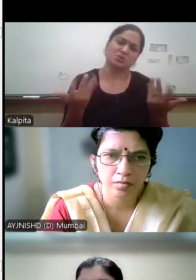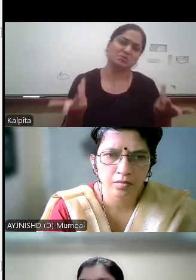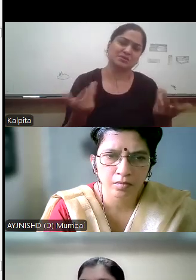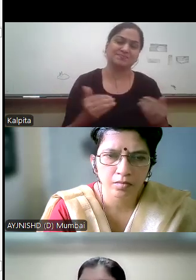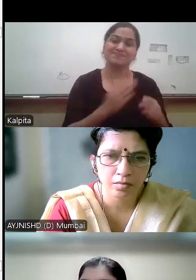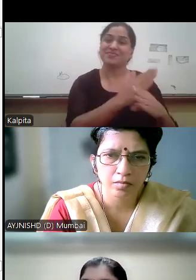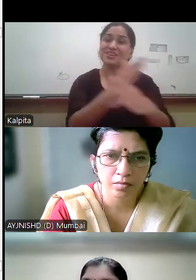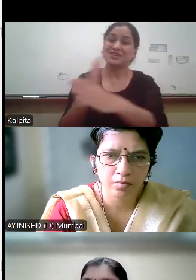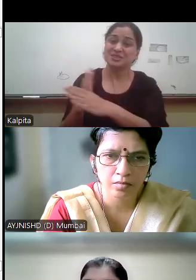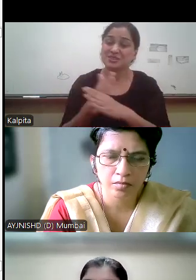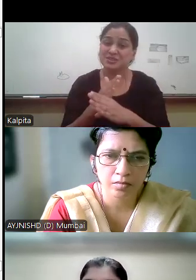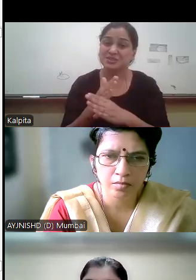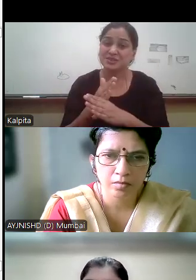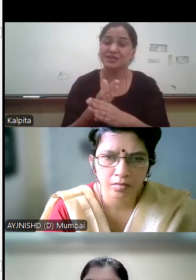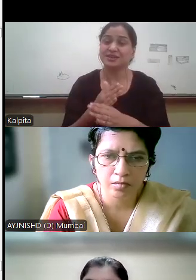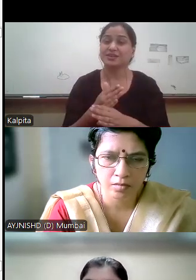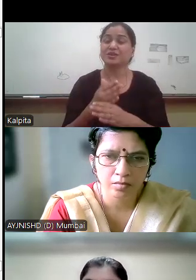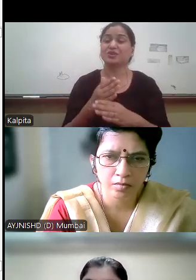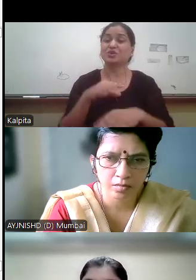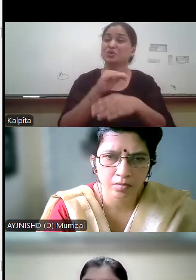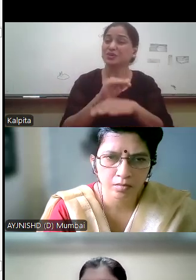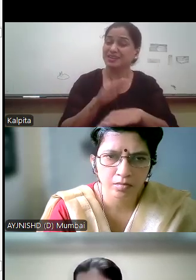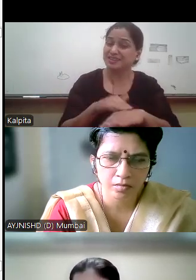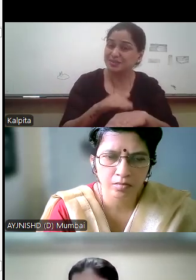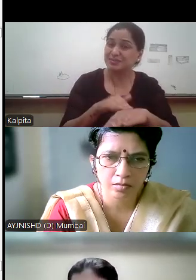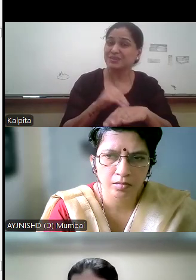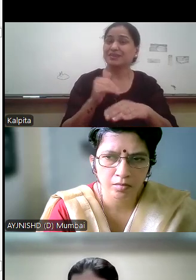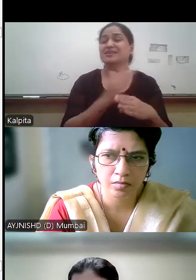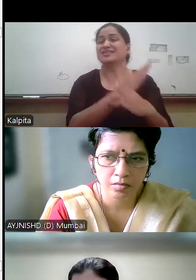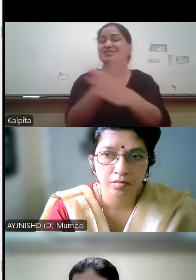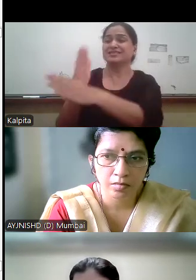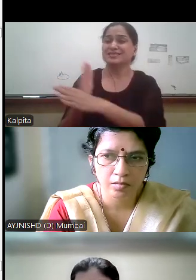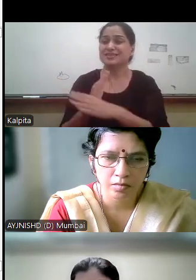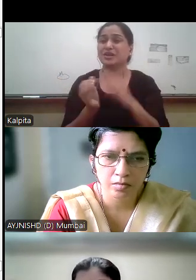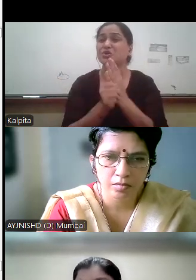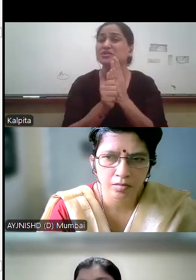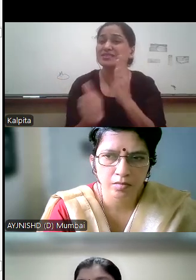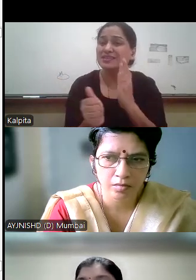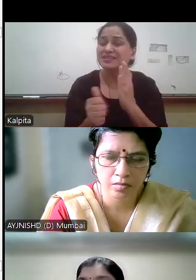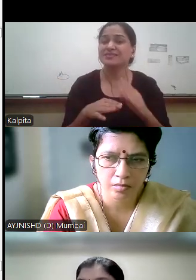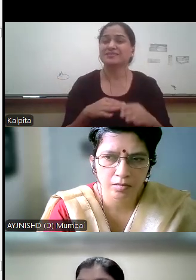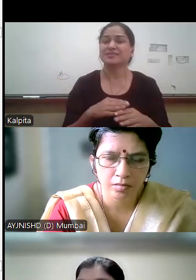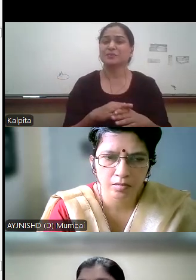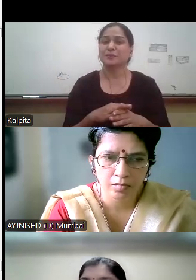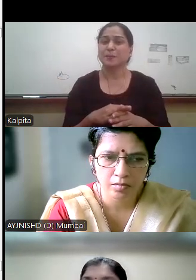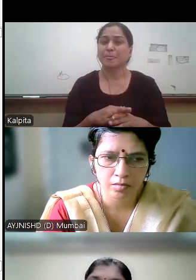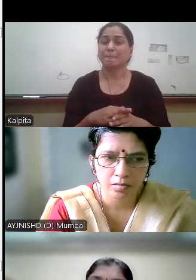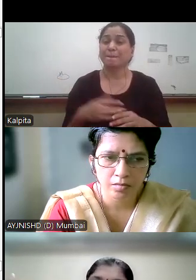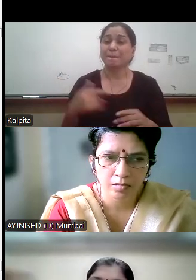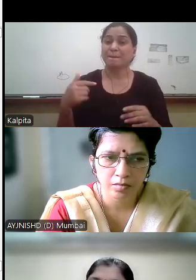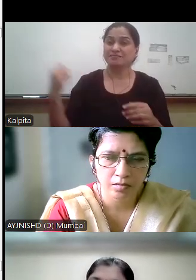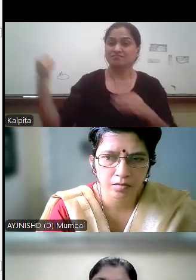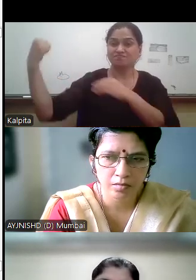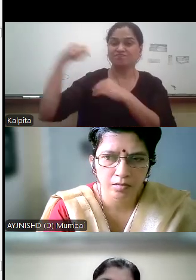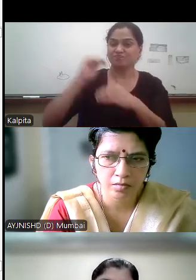experiences, and they have to focus more on the strengths of the child, not on his weaknesses or not what